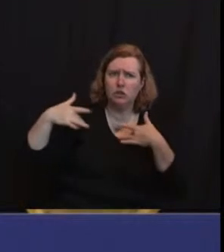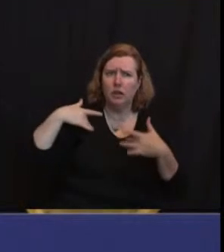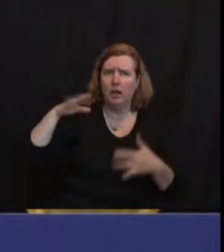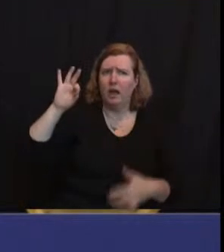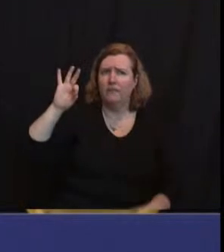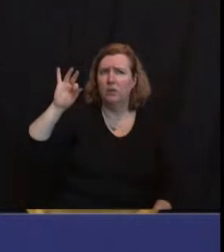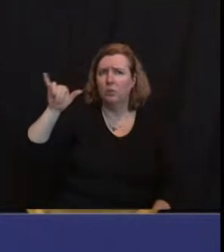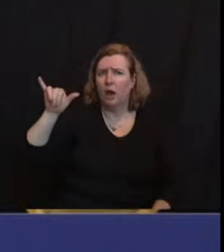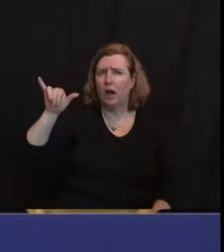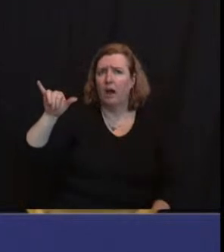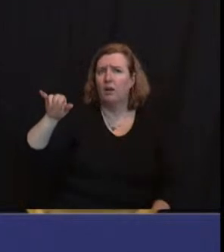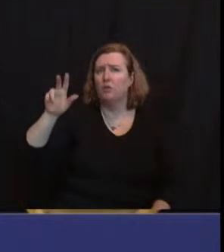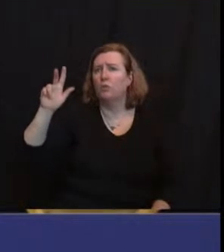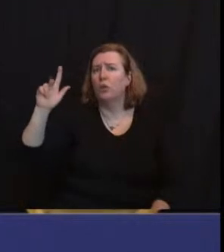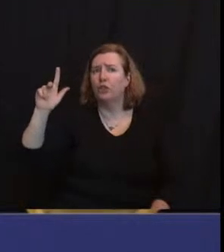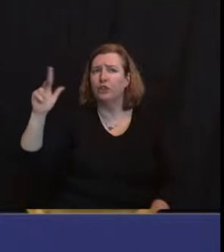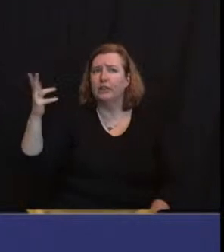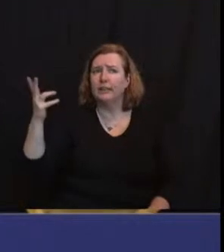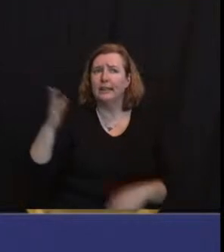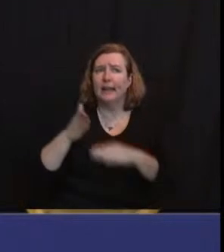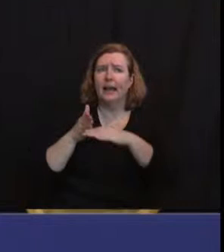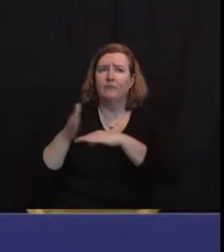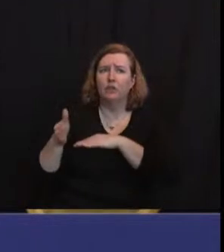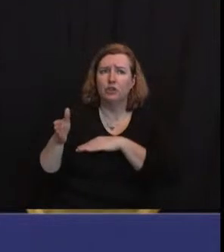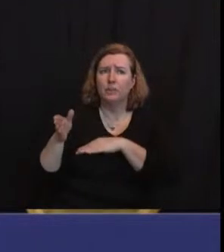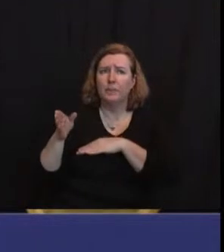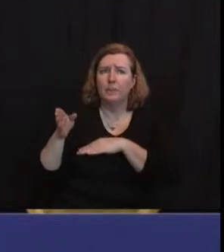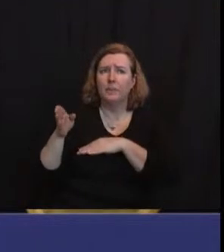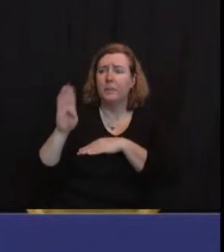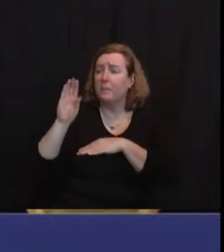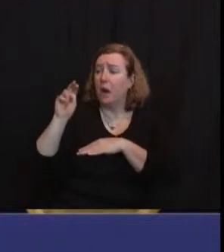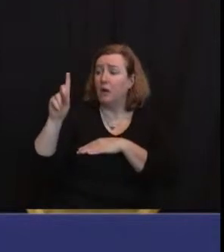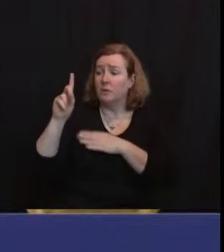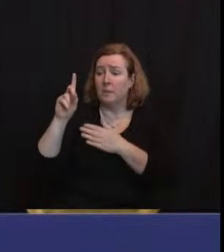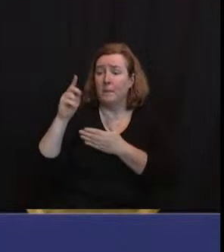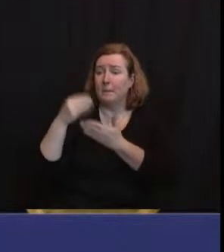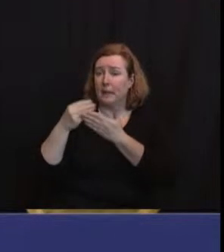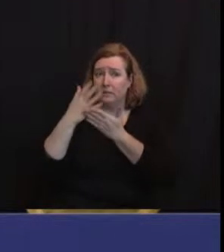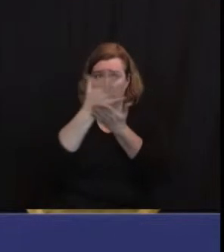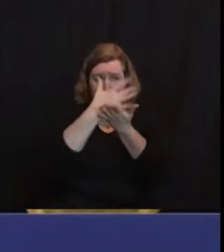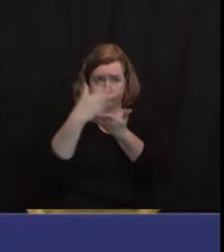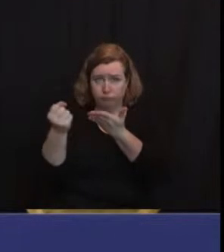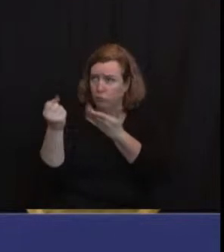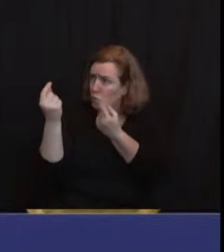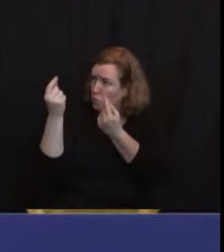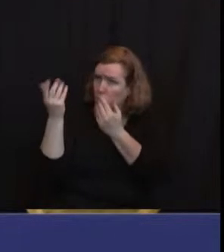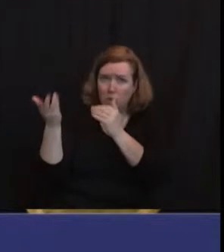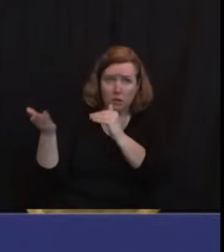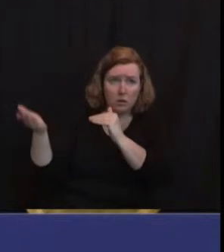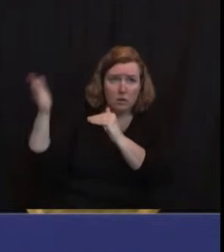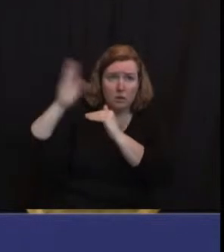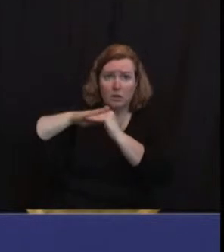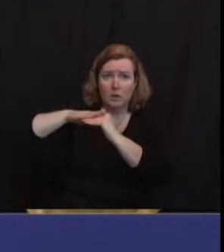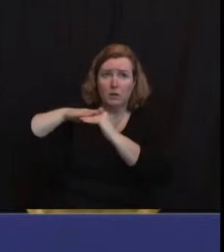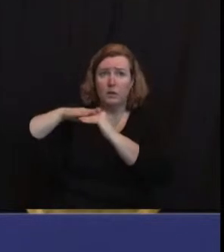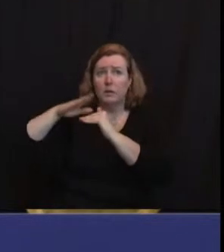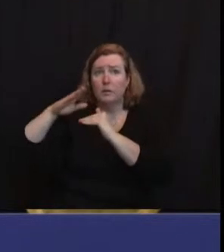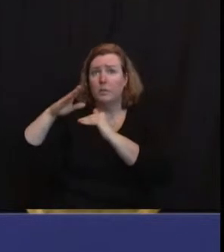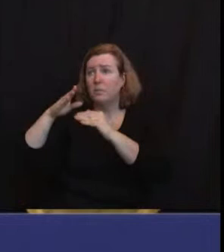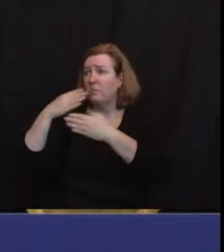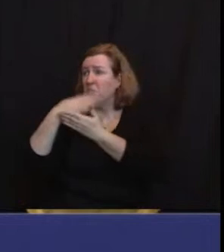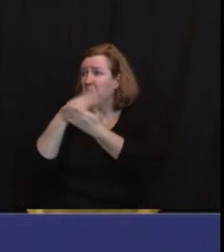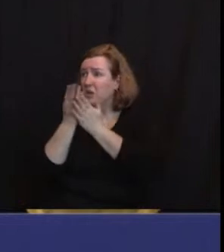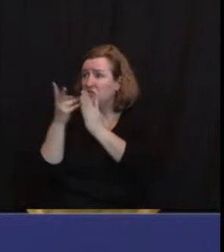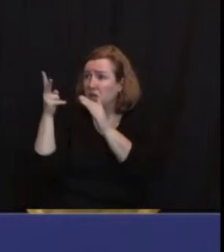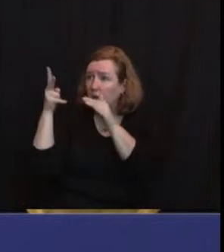Once the bond money and federal relief is spent, how would you prevent that shortfall? Would taxes or budget cuts need to be an option? What won't you